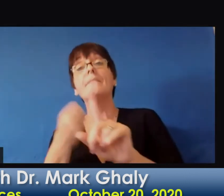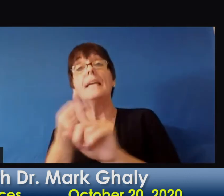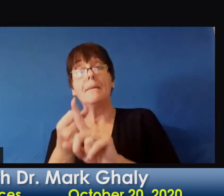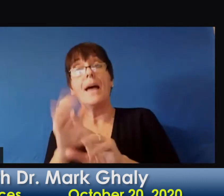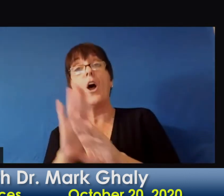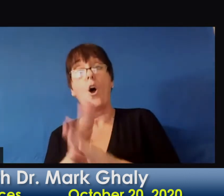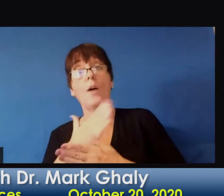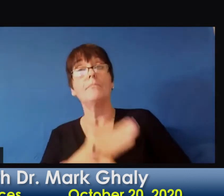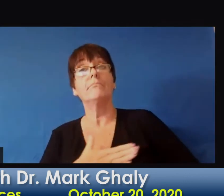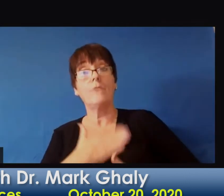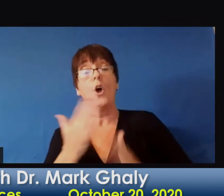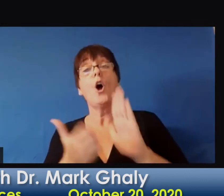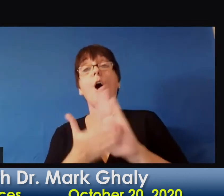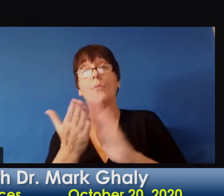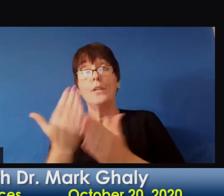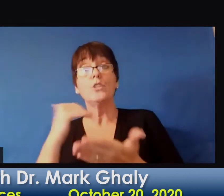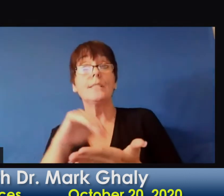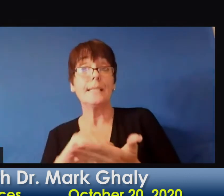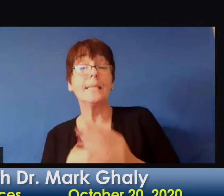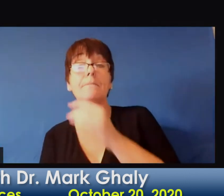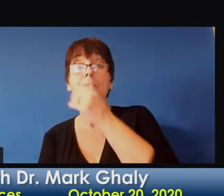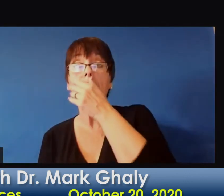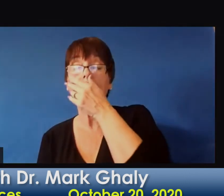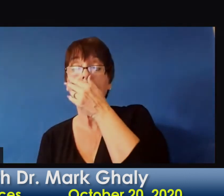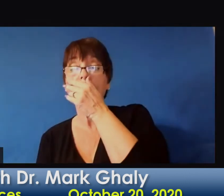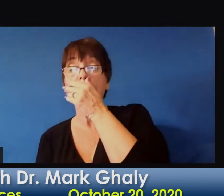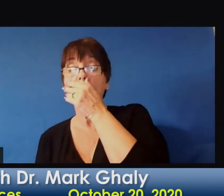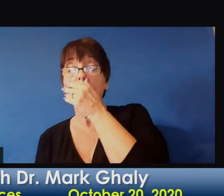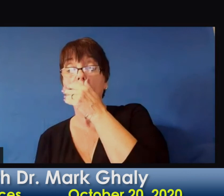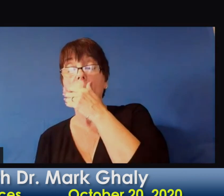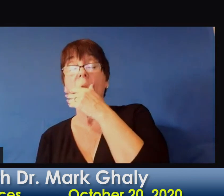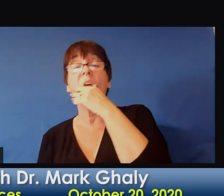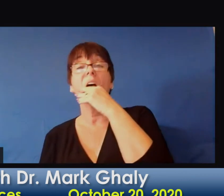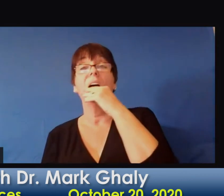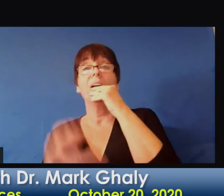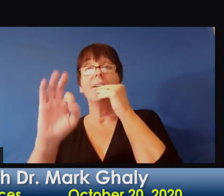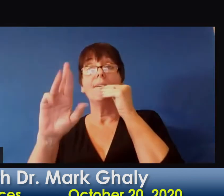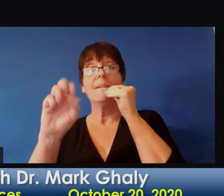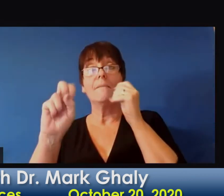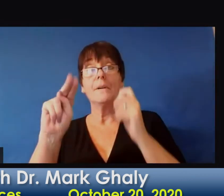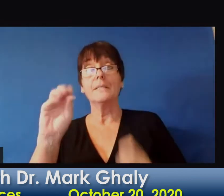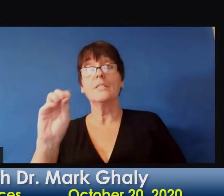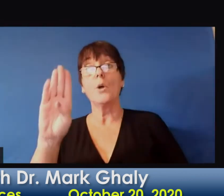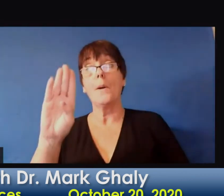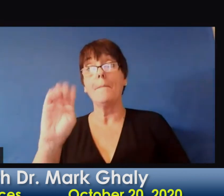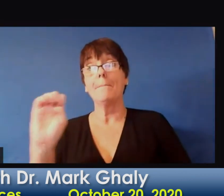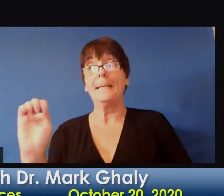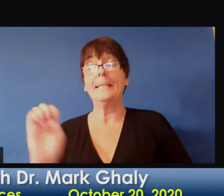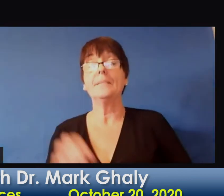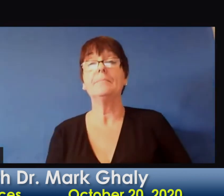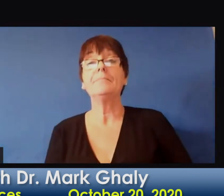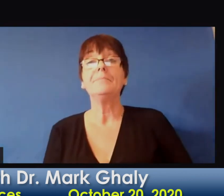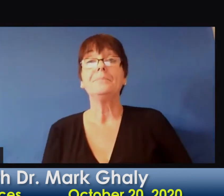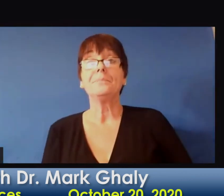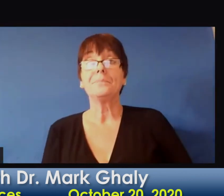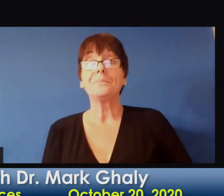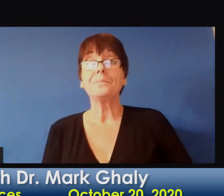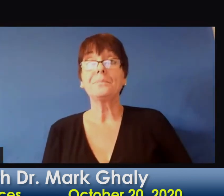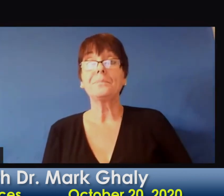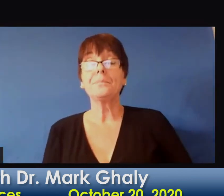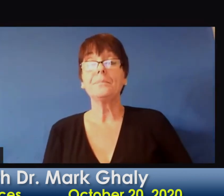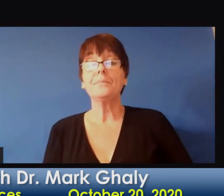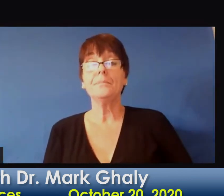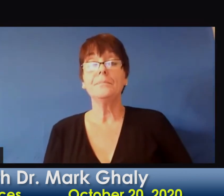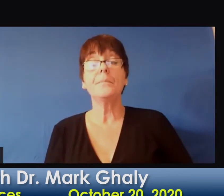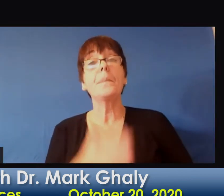theme park operations. Tim Sheehan, Fresno Bee. Thank